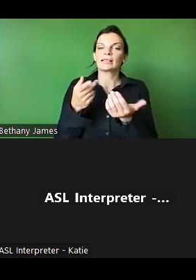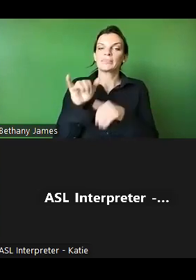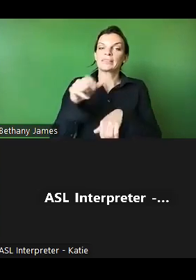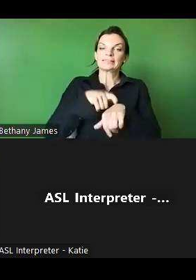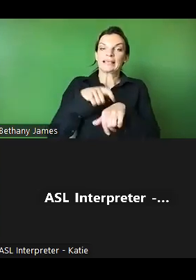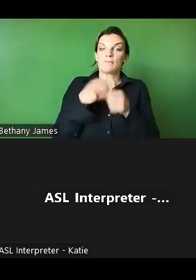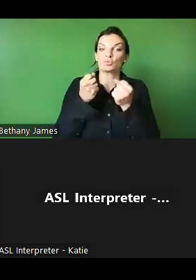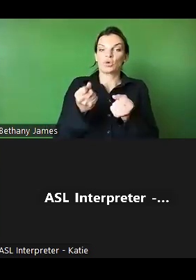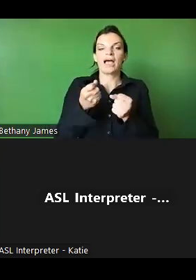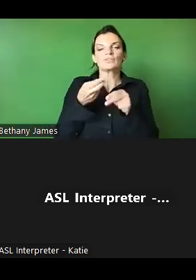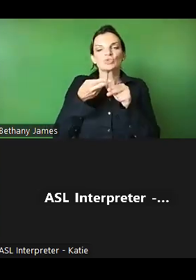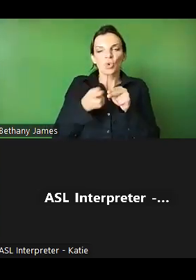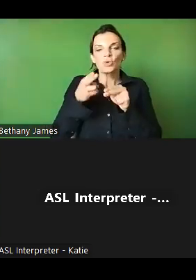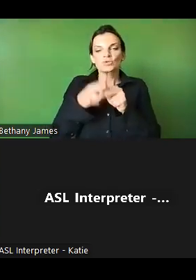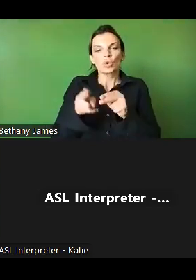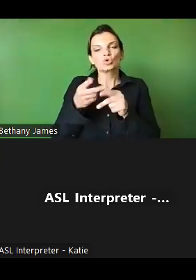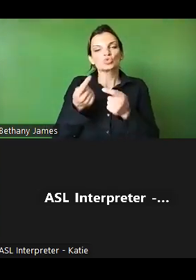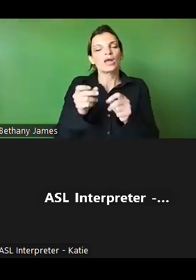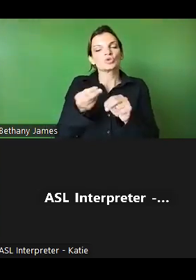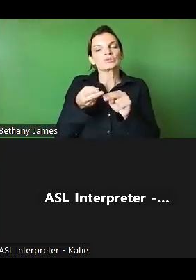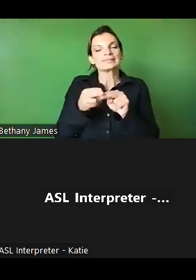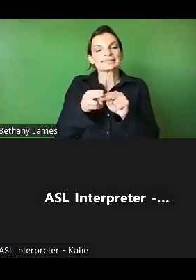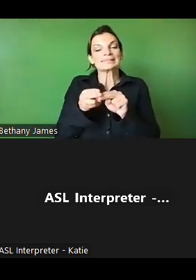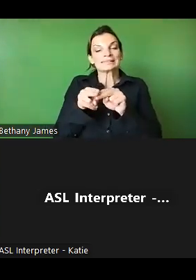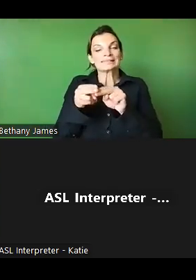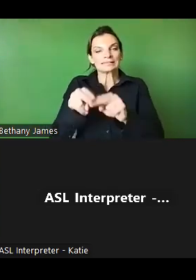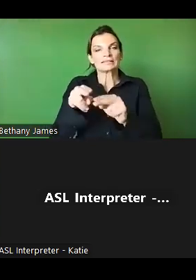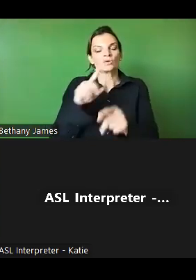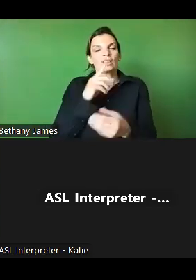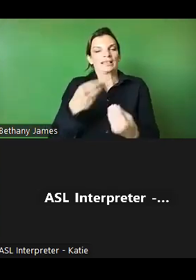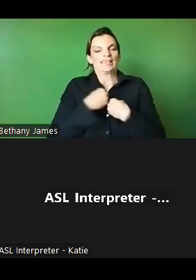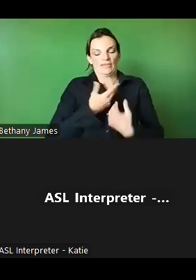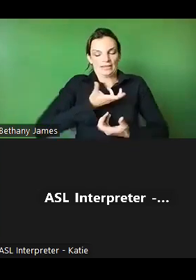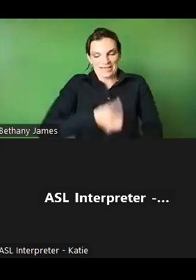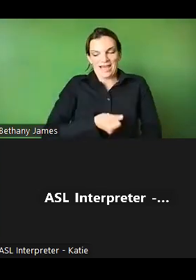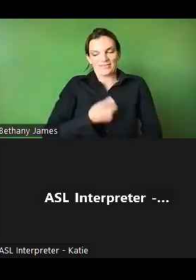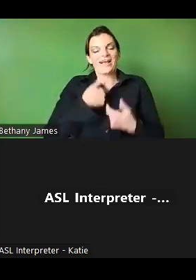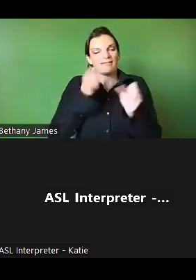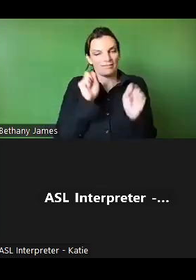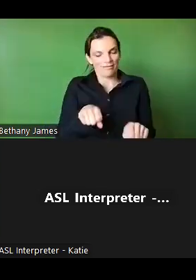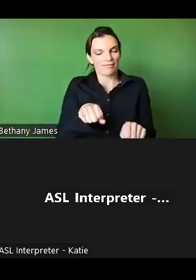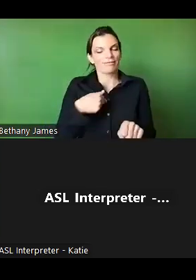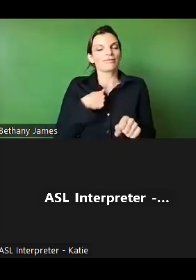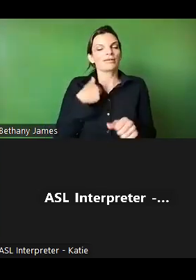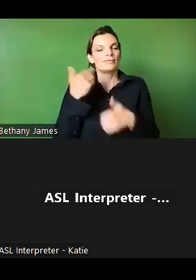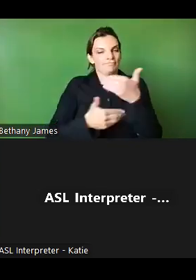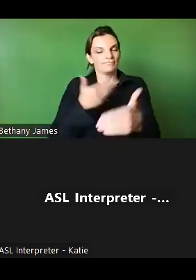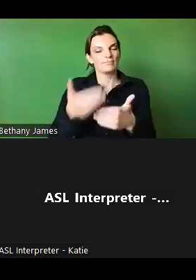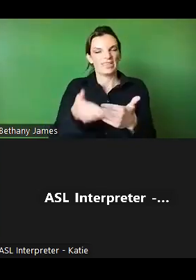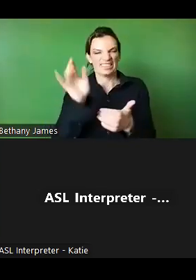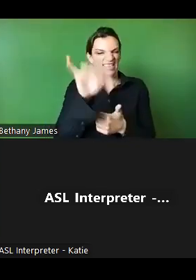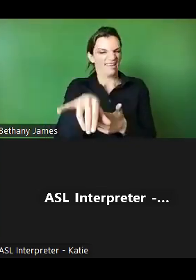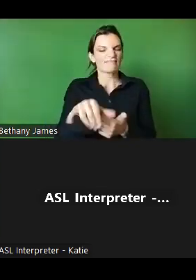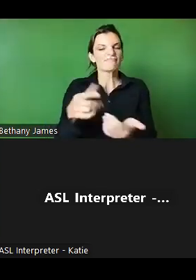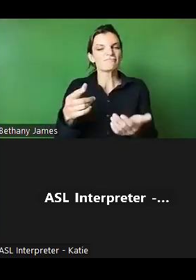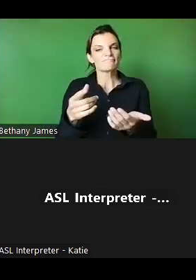incremental piece to build that self-efficacy, to give you the experience. So those are kind of the